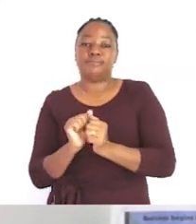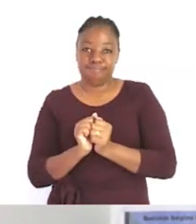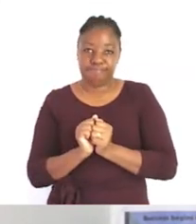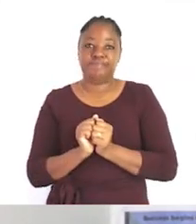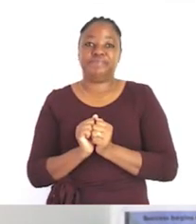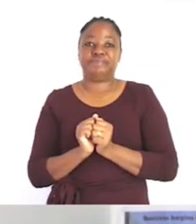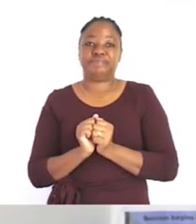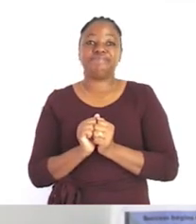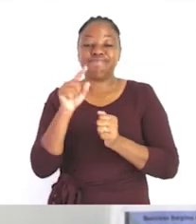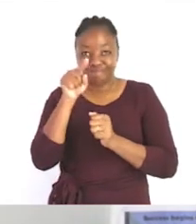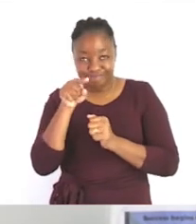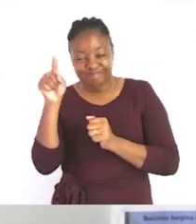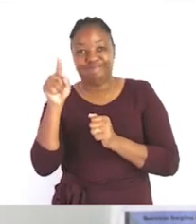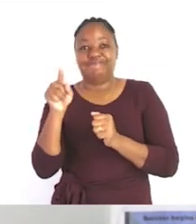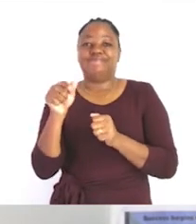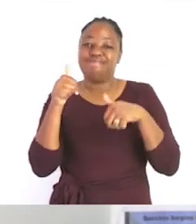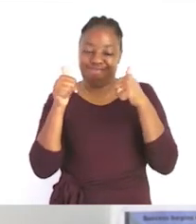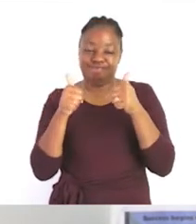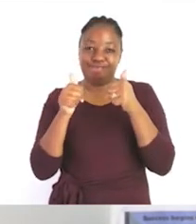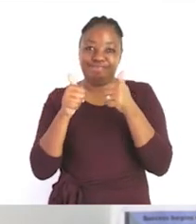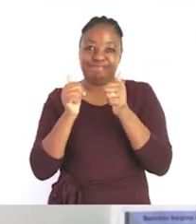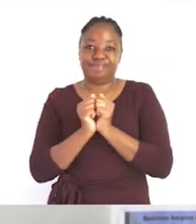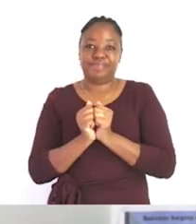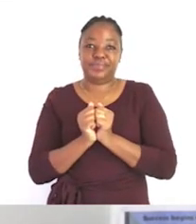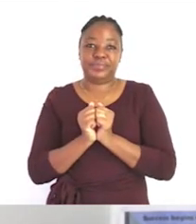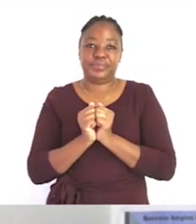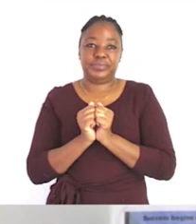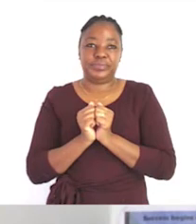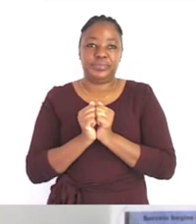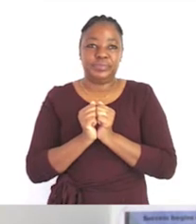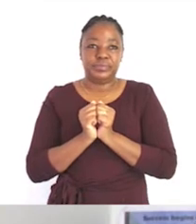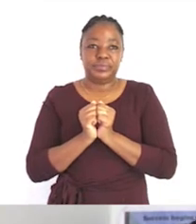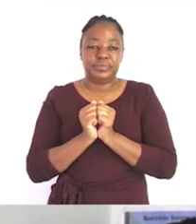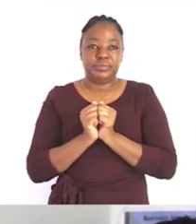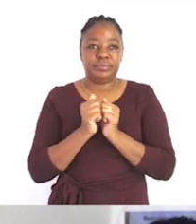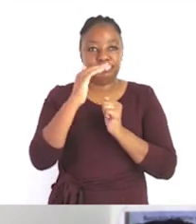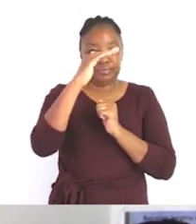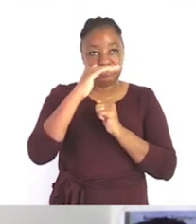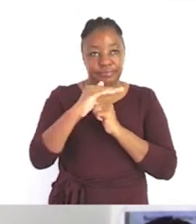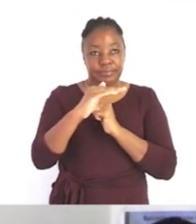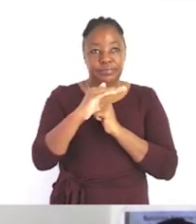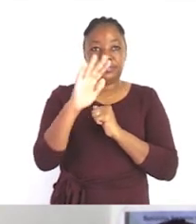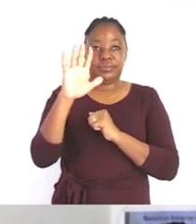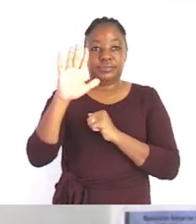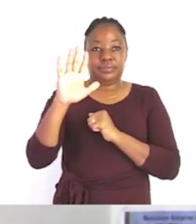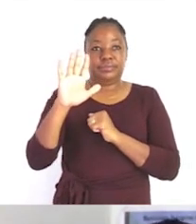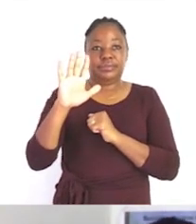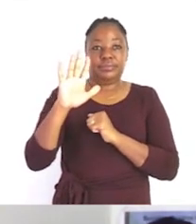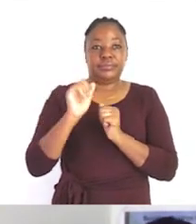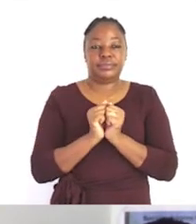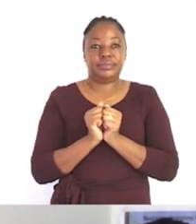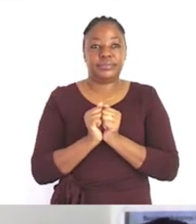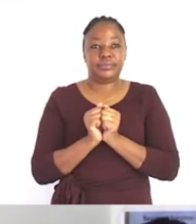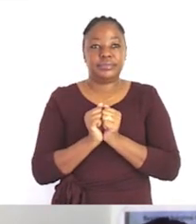If you got that correct at home, good job. Well done. Let us now look at number 5, because I know the rest are very easy